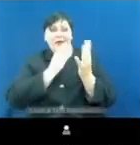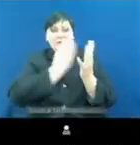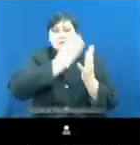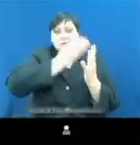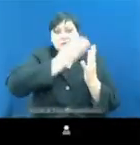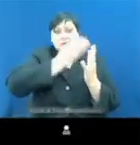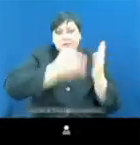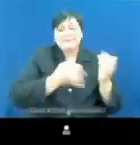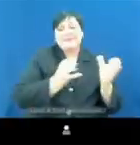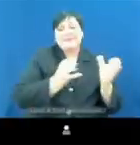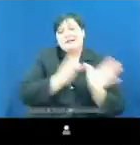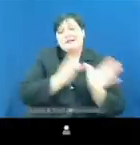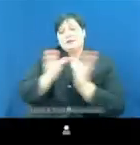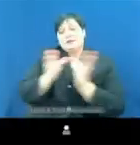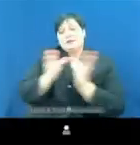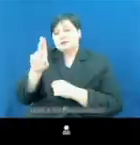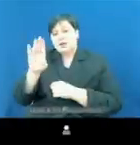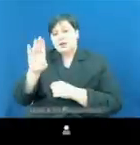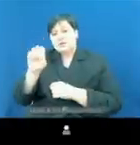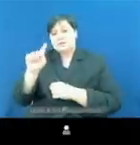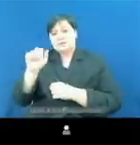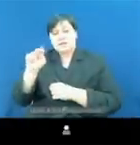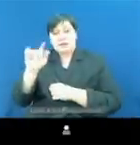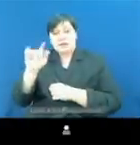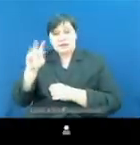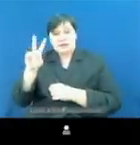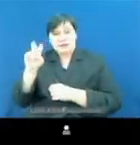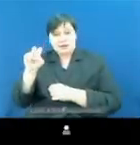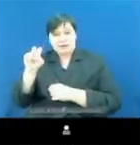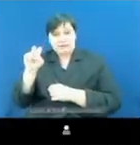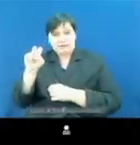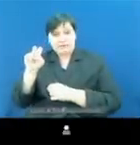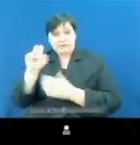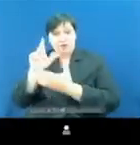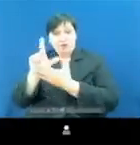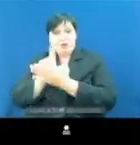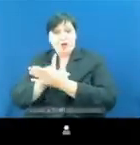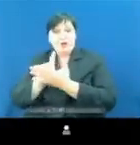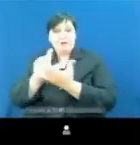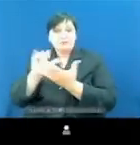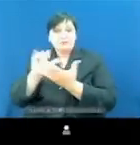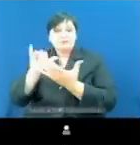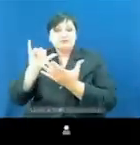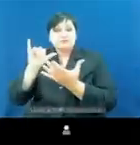Substantive law is best understood by examples. It's the content